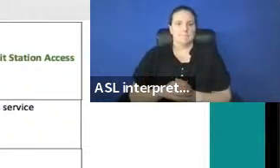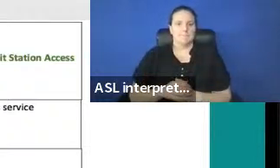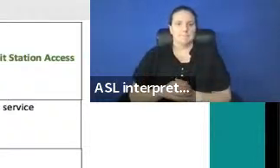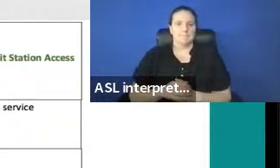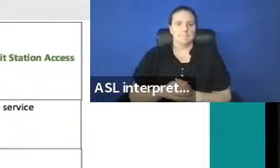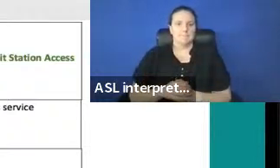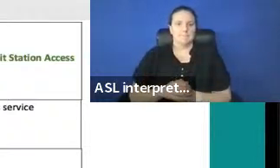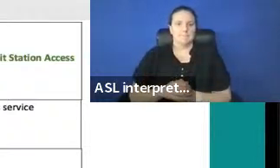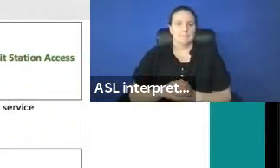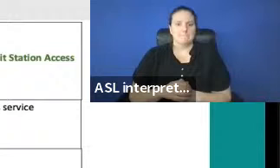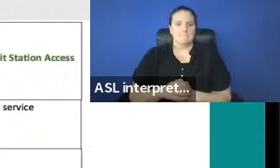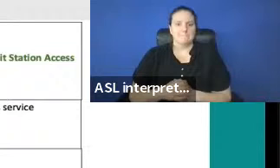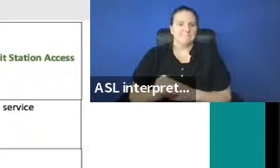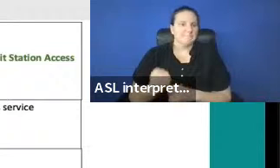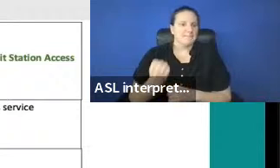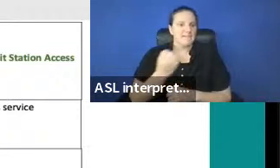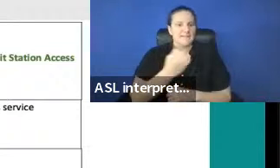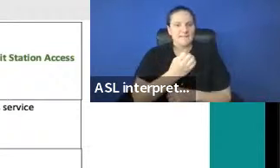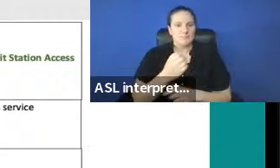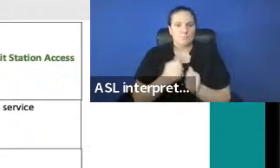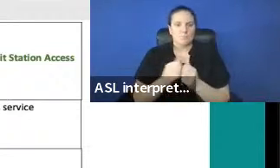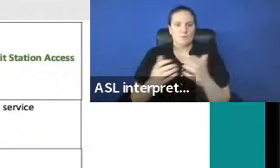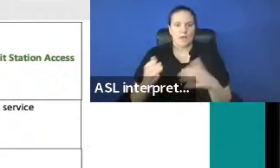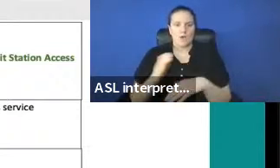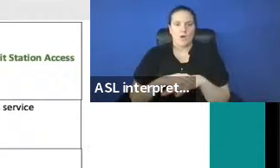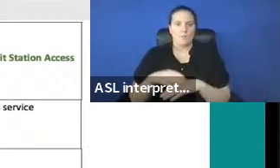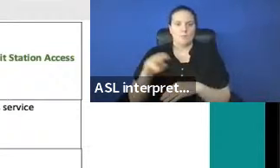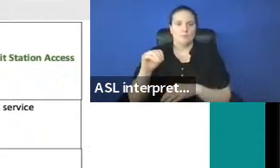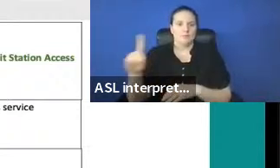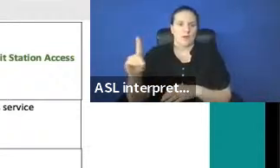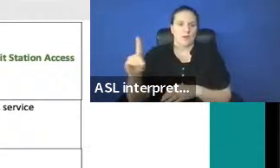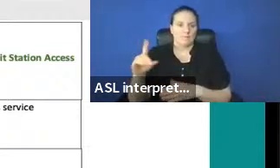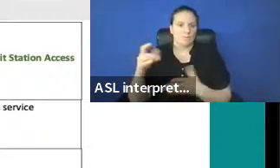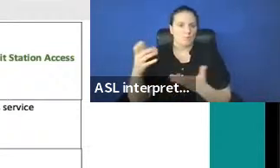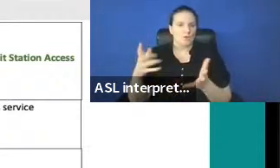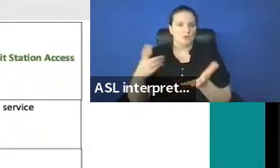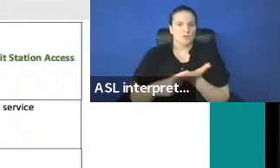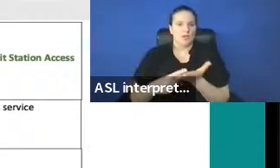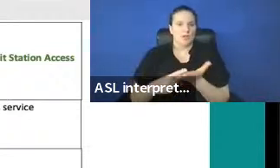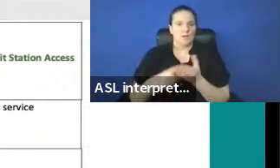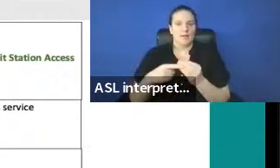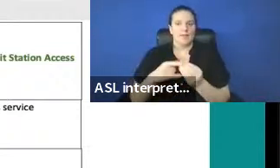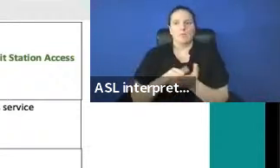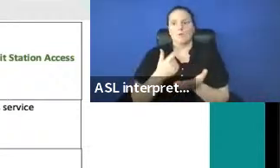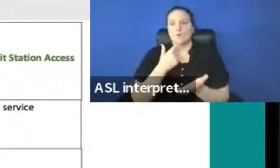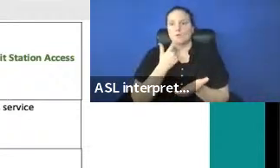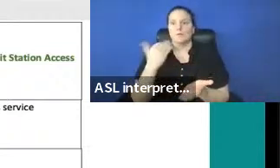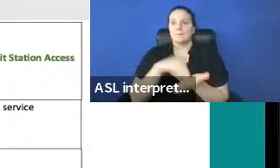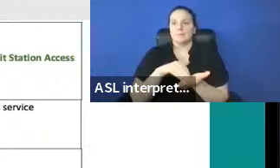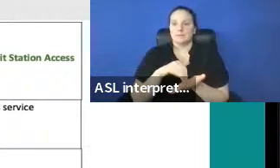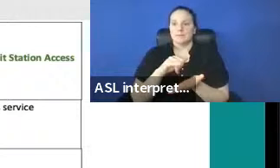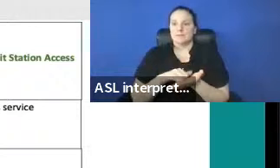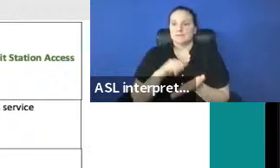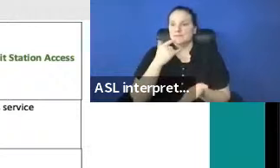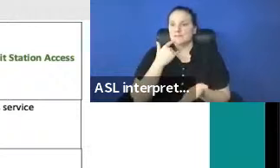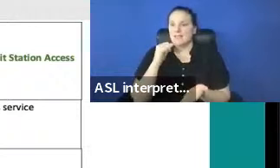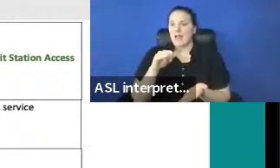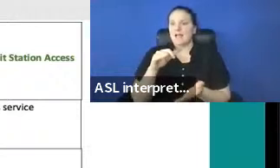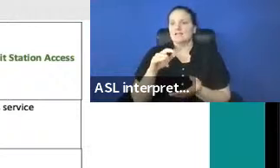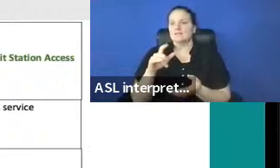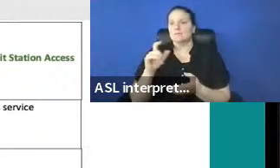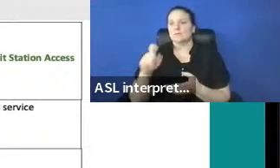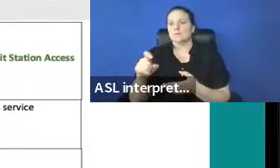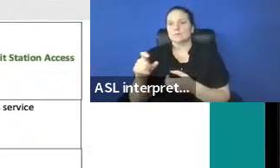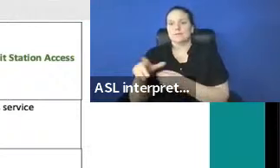East, without going on Marine Drive, because we've already talked, I don't want to repeat what we said last time, that Marine Drive is supposed to be a neighborhood collector, not a